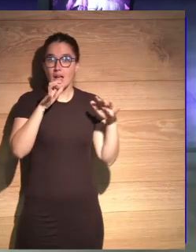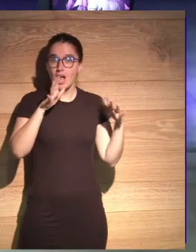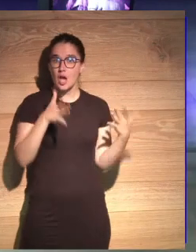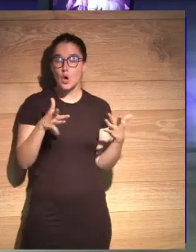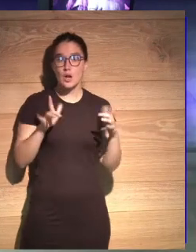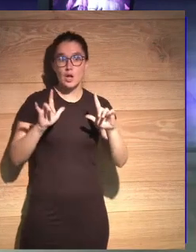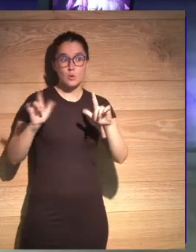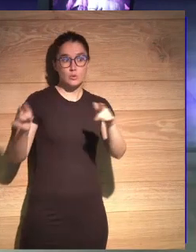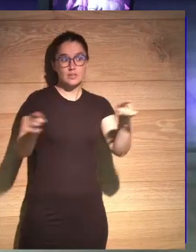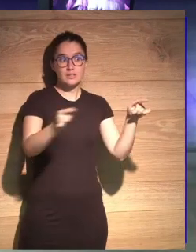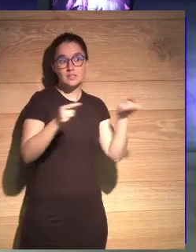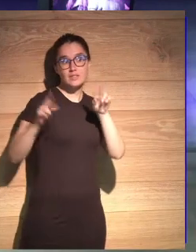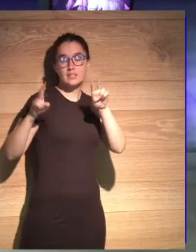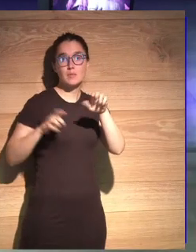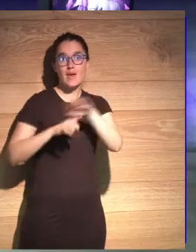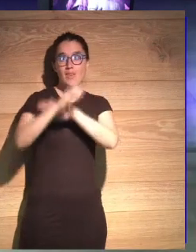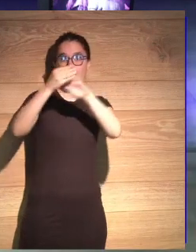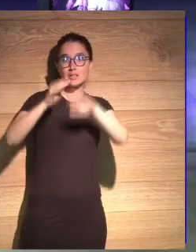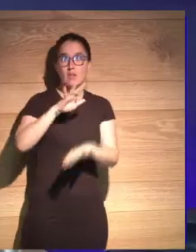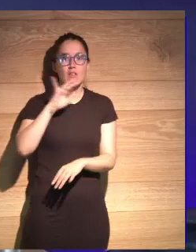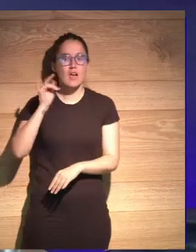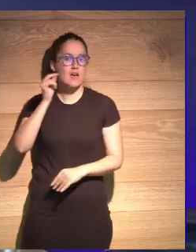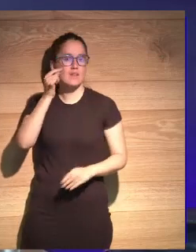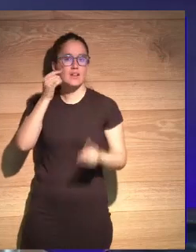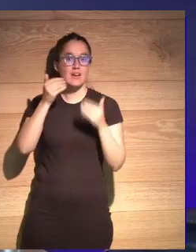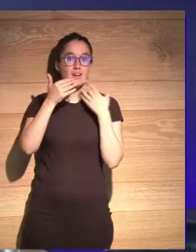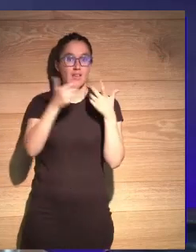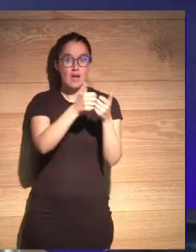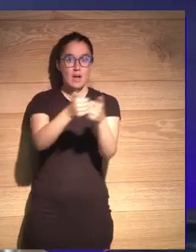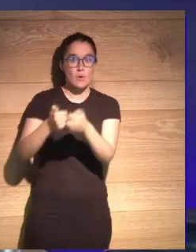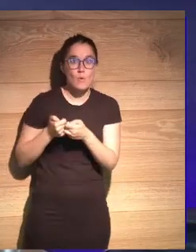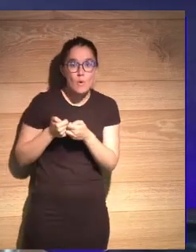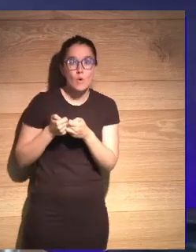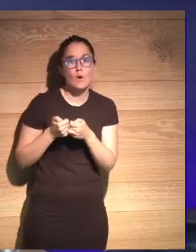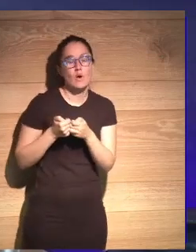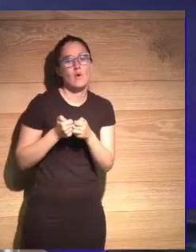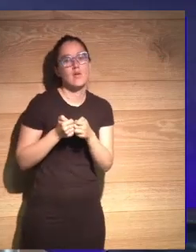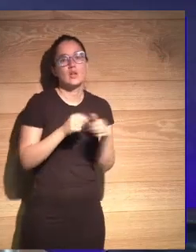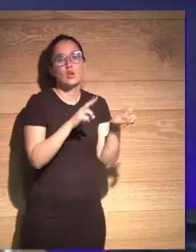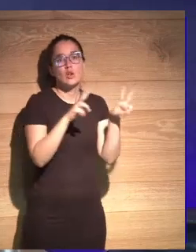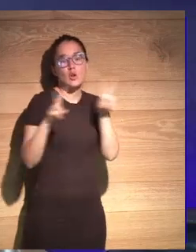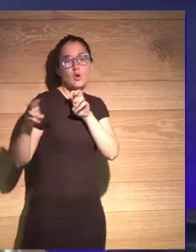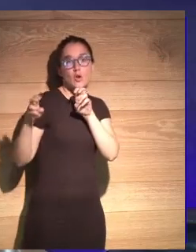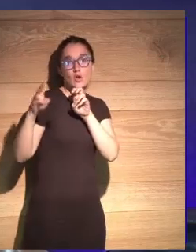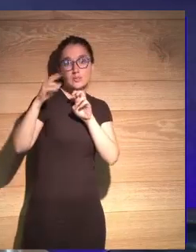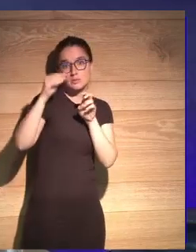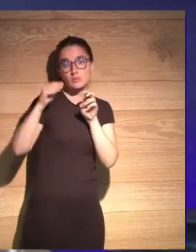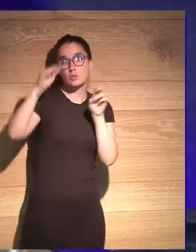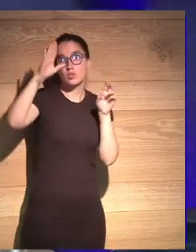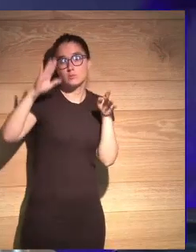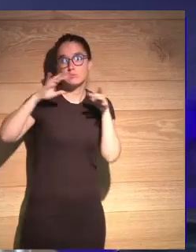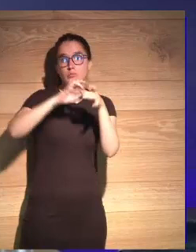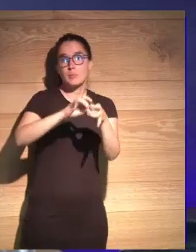Let's move to a roundtable on the development of skills through gaming and